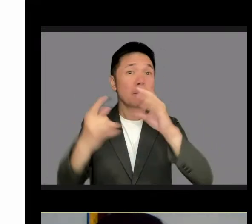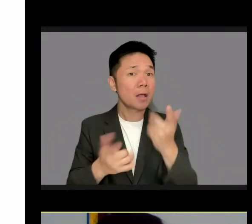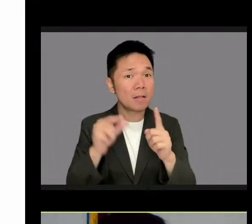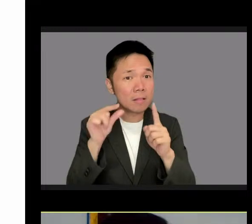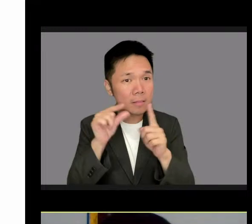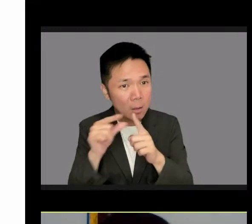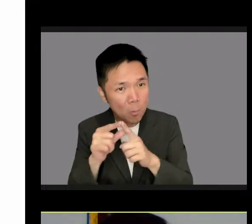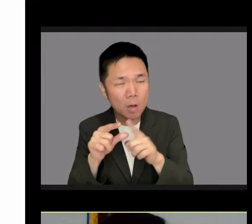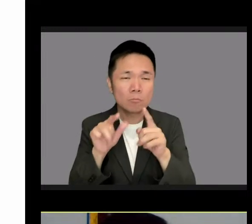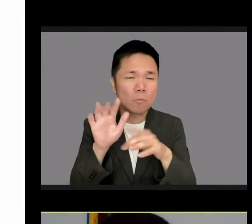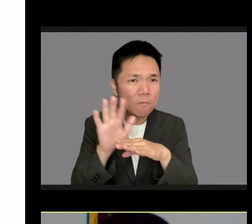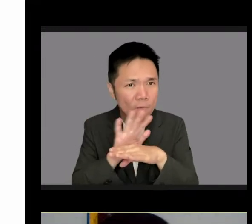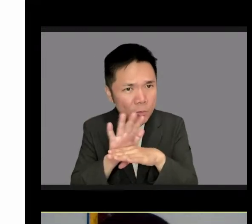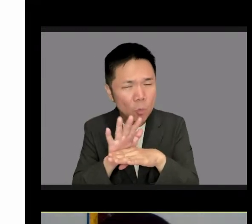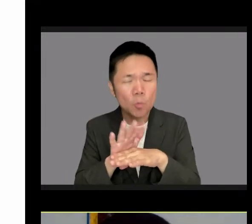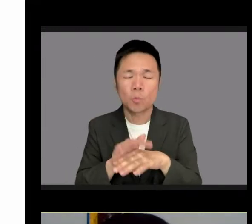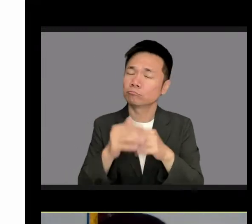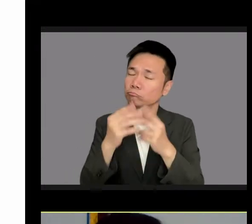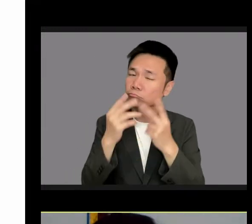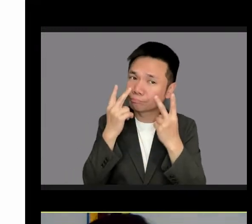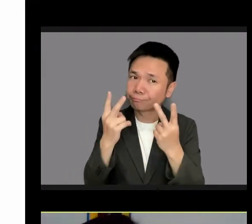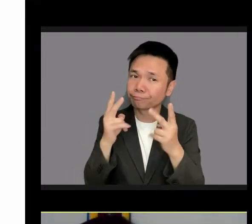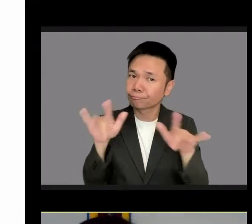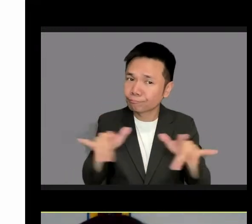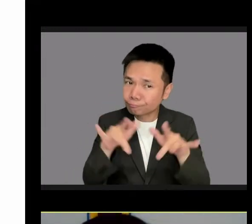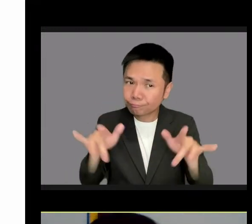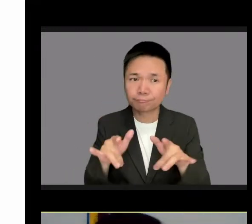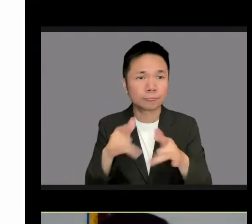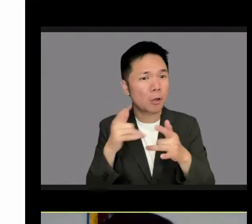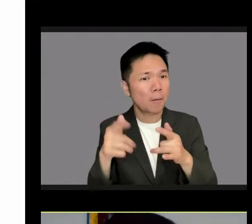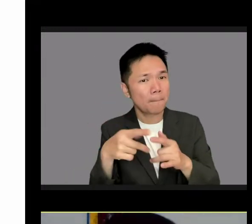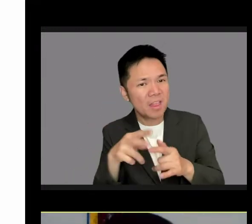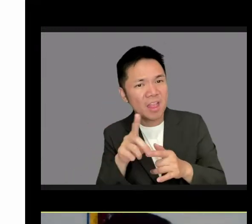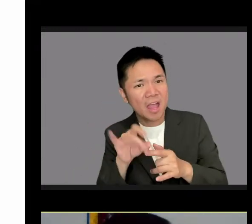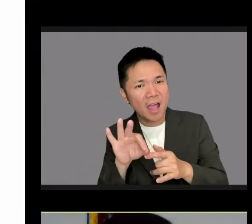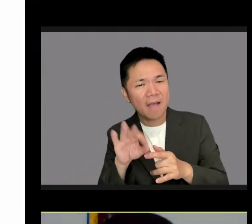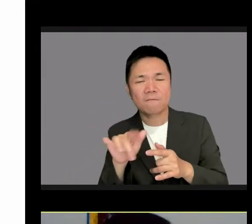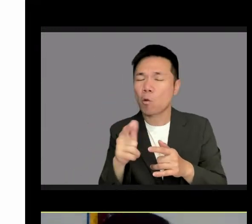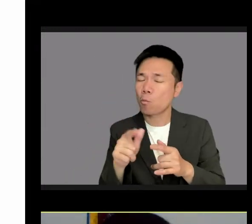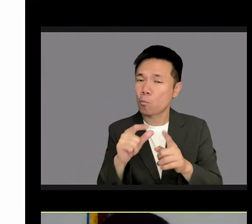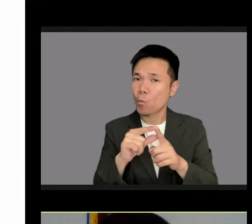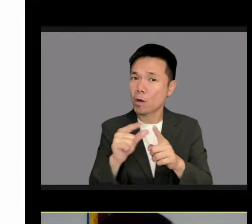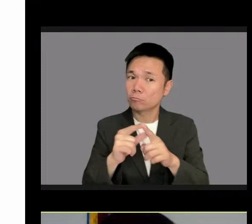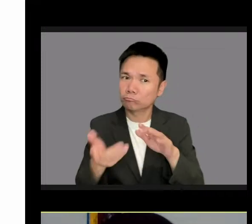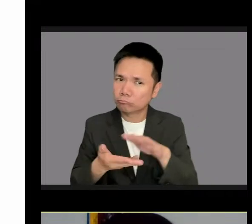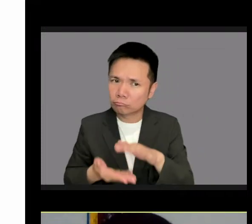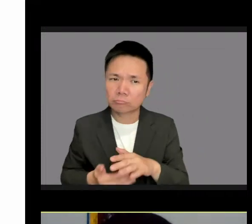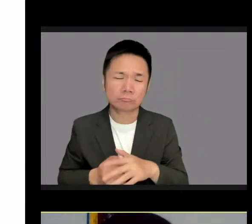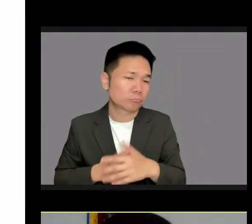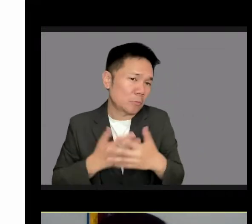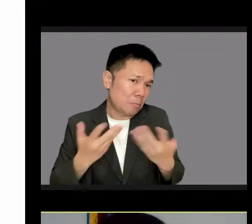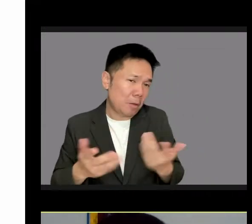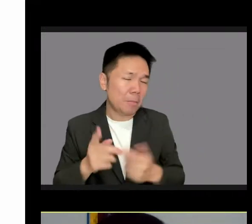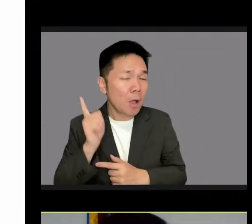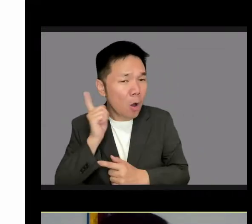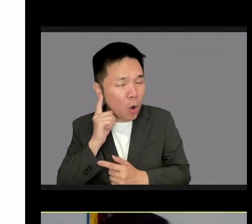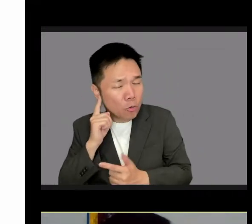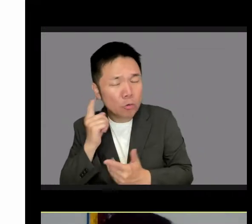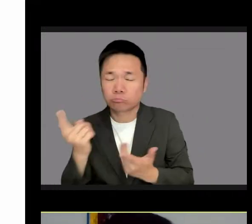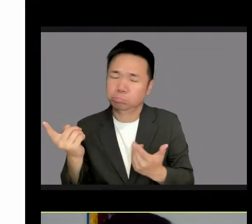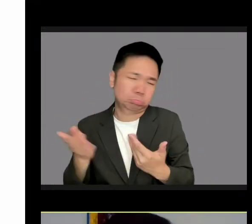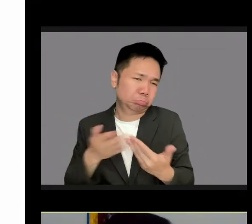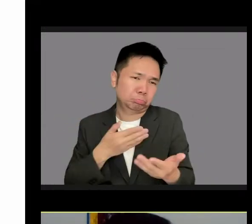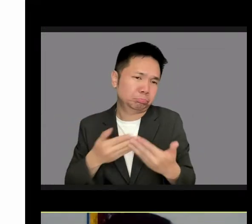it may be PDF document or a Word document, or it can just be an audio, it can be any of those